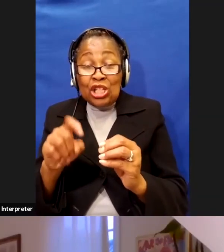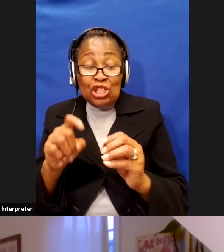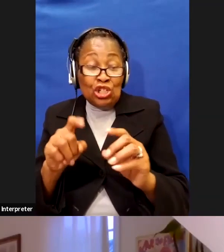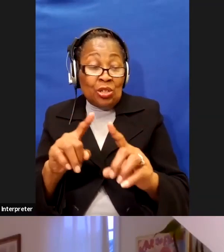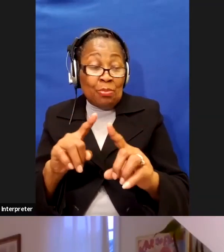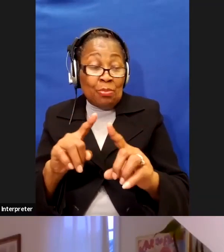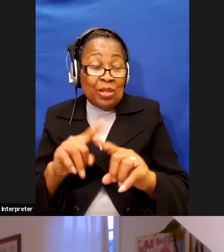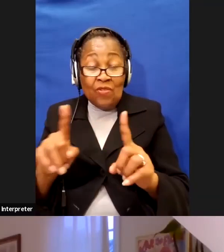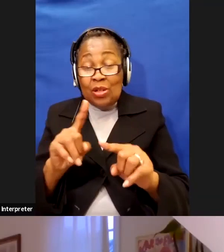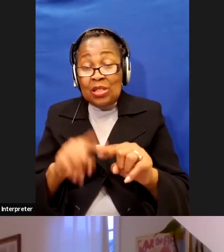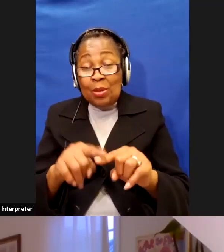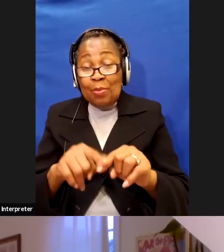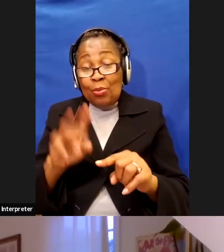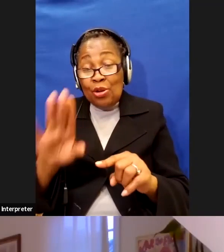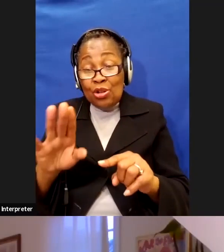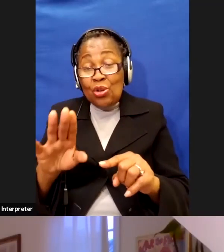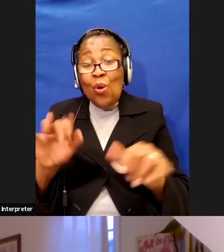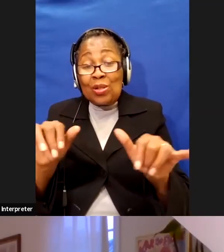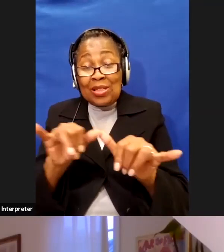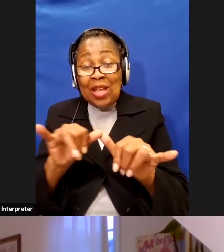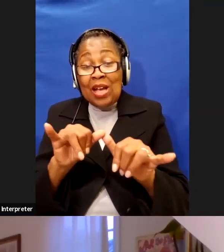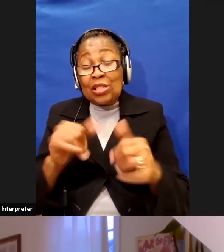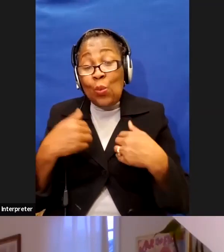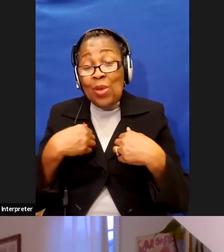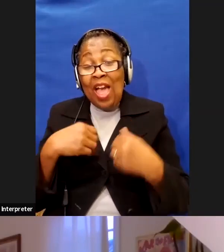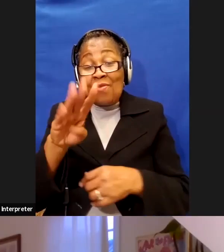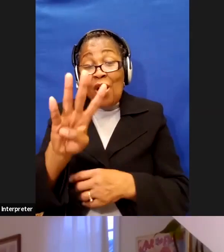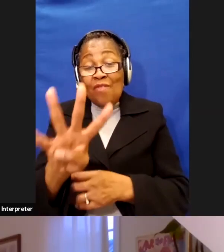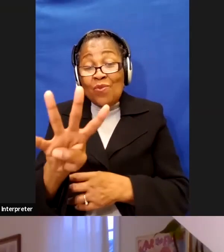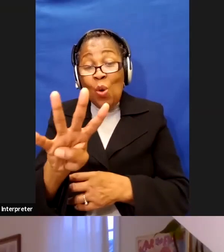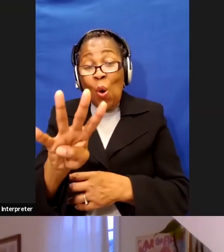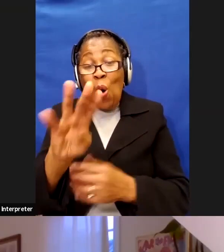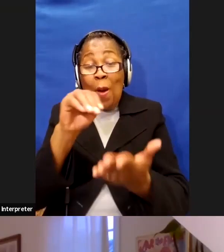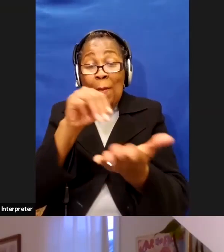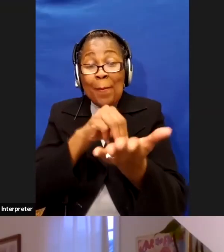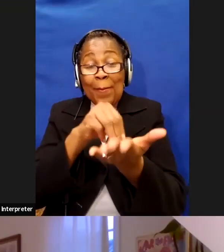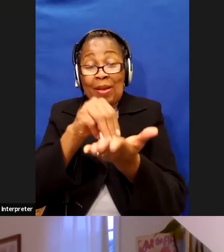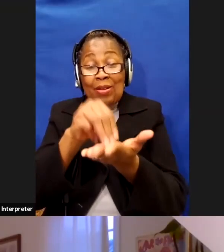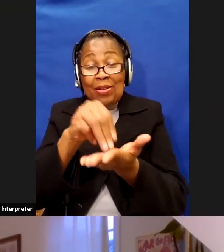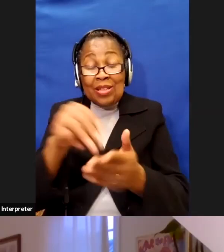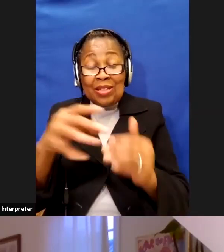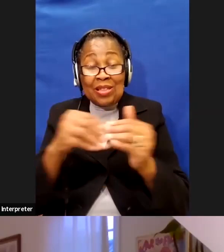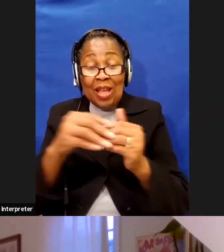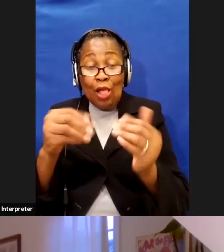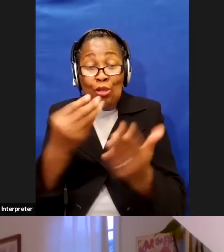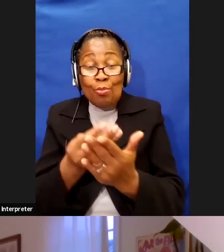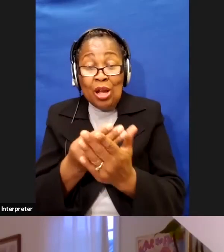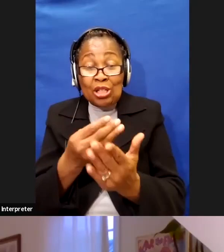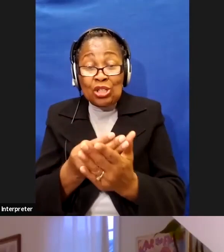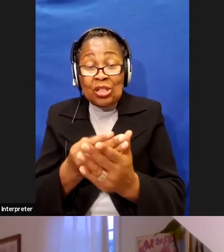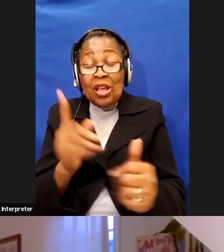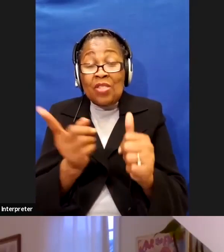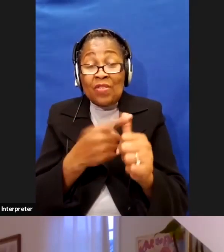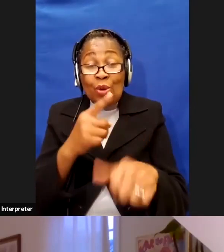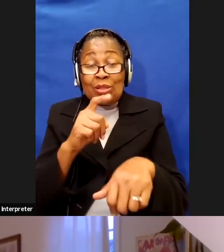We have a $4 million budget, and we set aside around $11,000 the first time